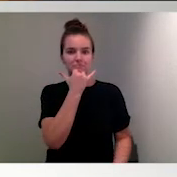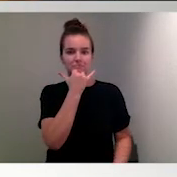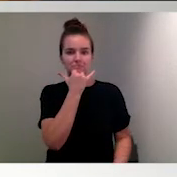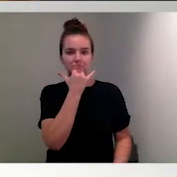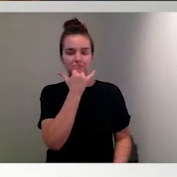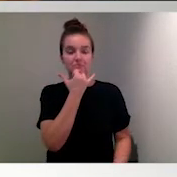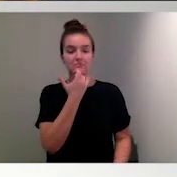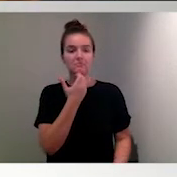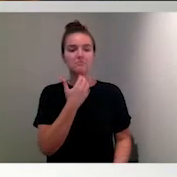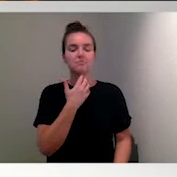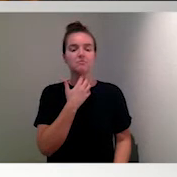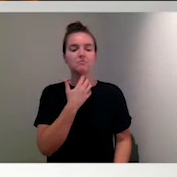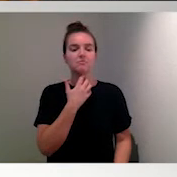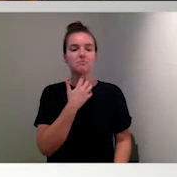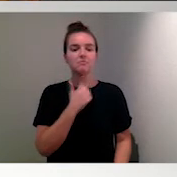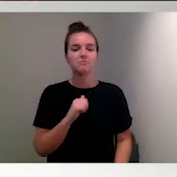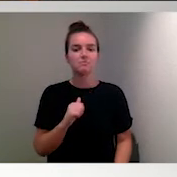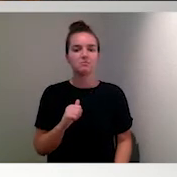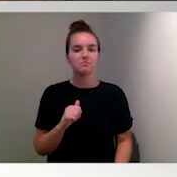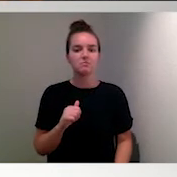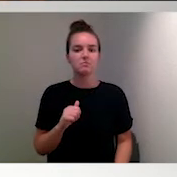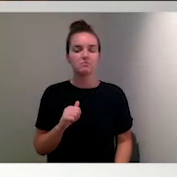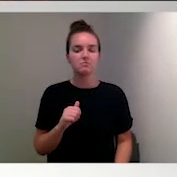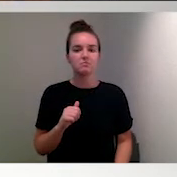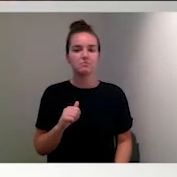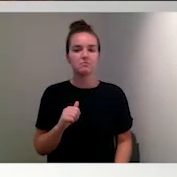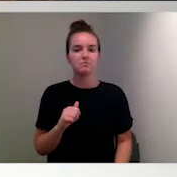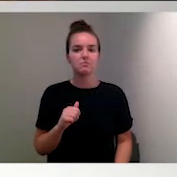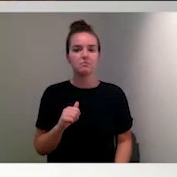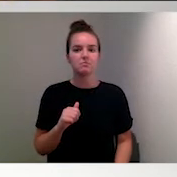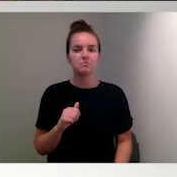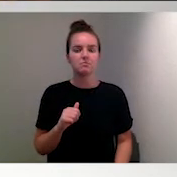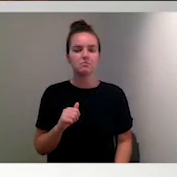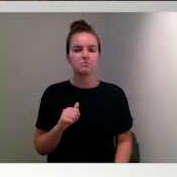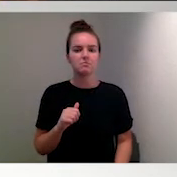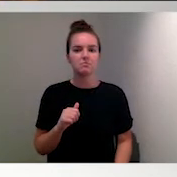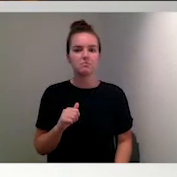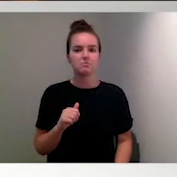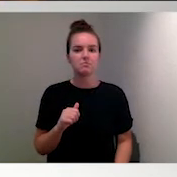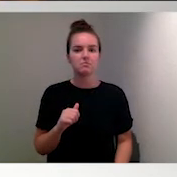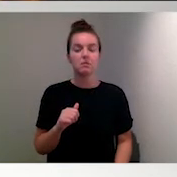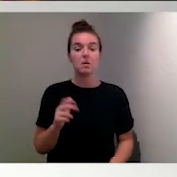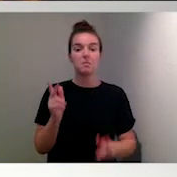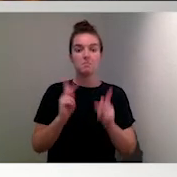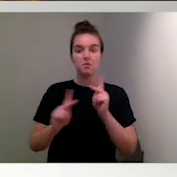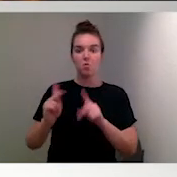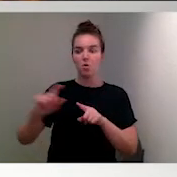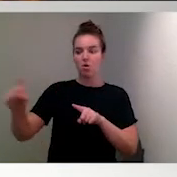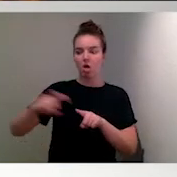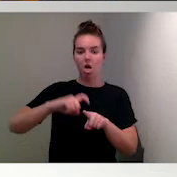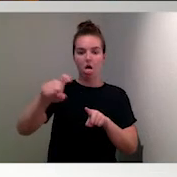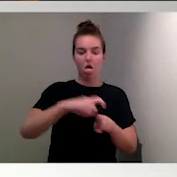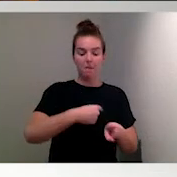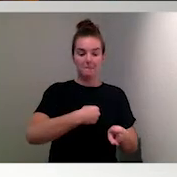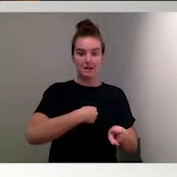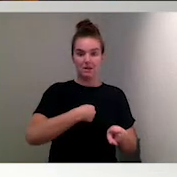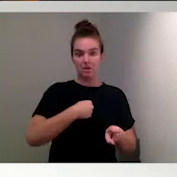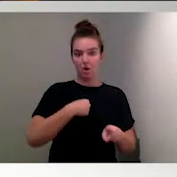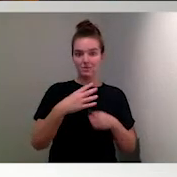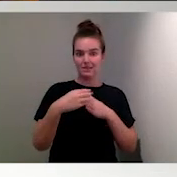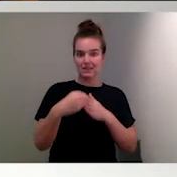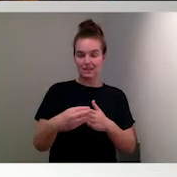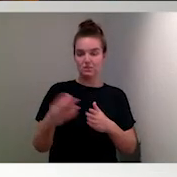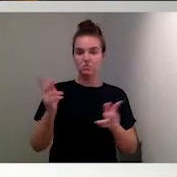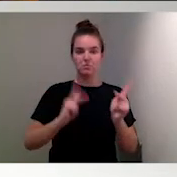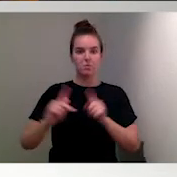We had a bunch of parents calling me, since I was the lead. They were calling me with all of their issues, and I was